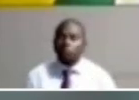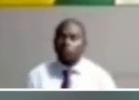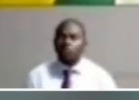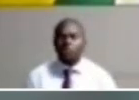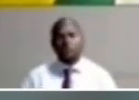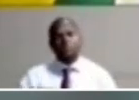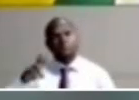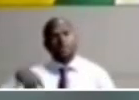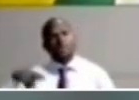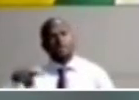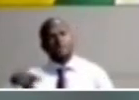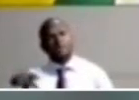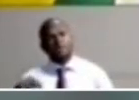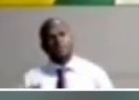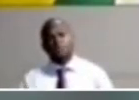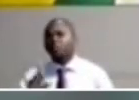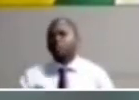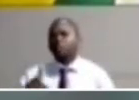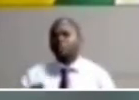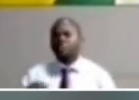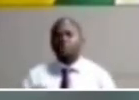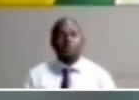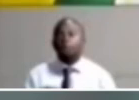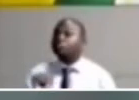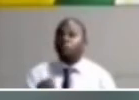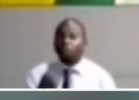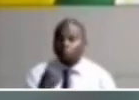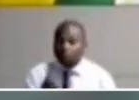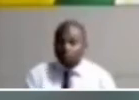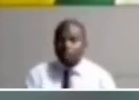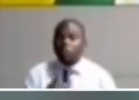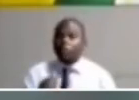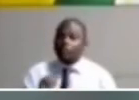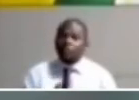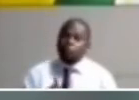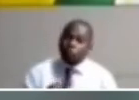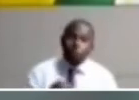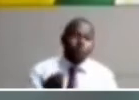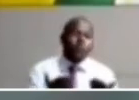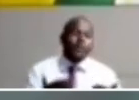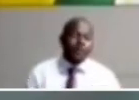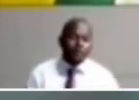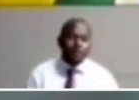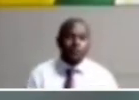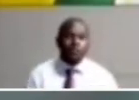for cheap popularity. They cannot tell who should go where.